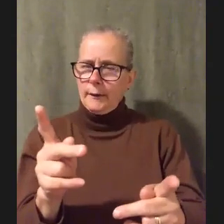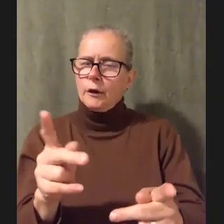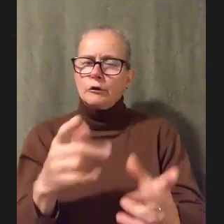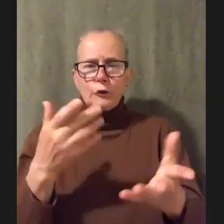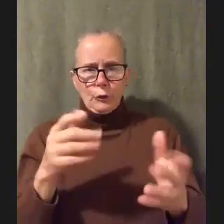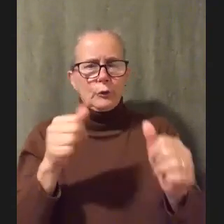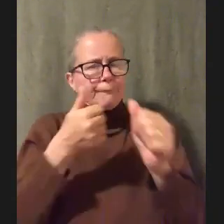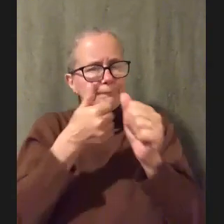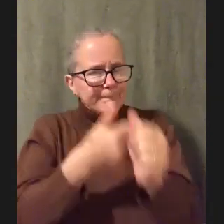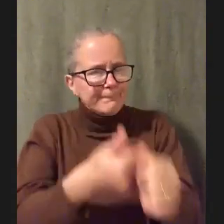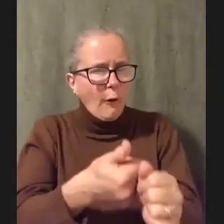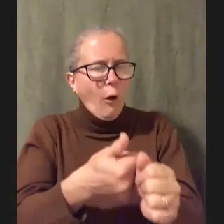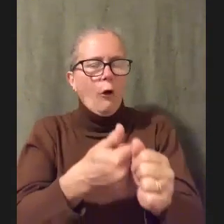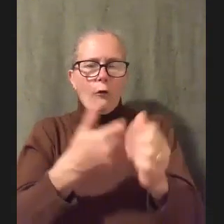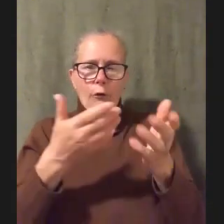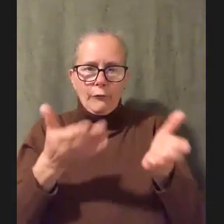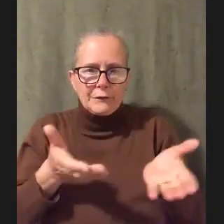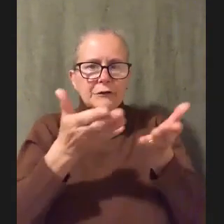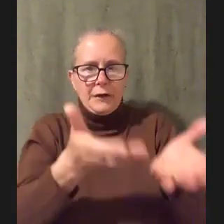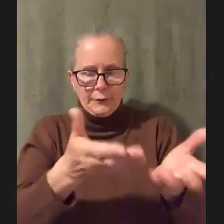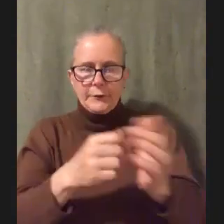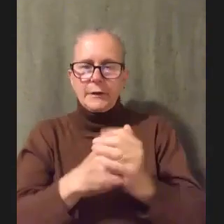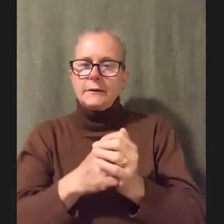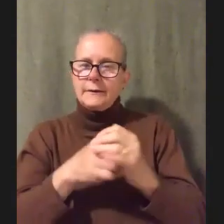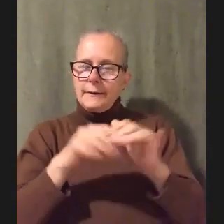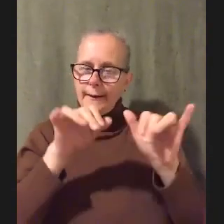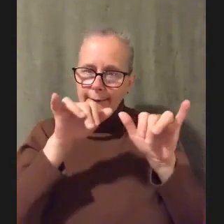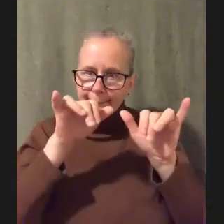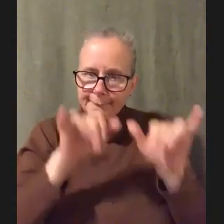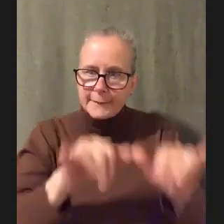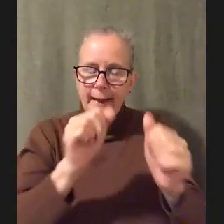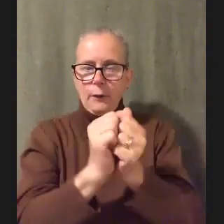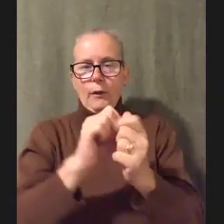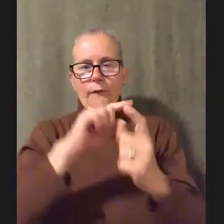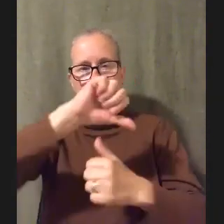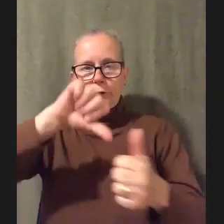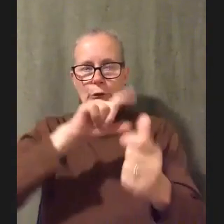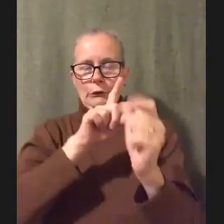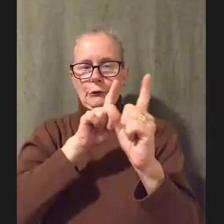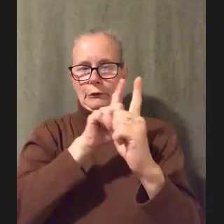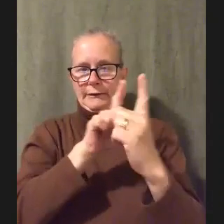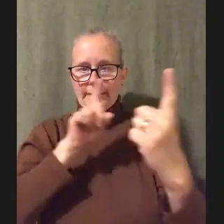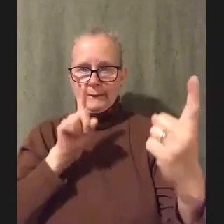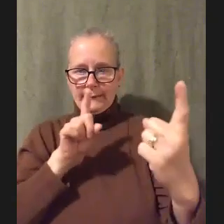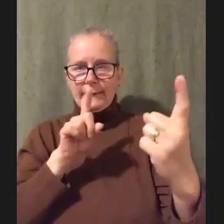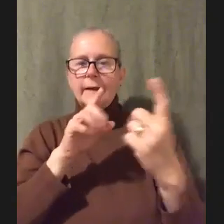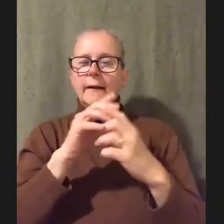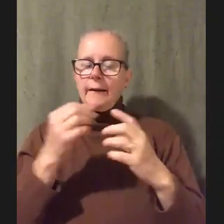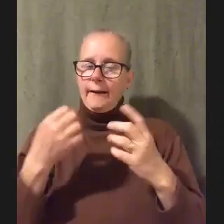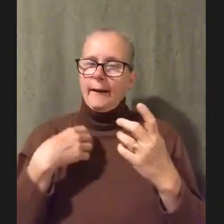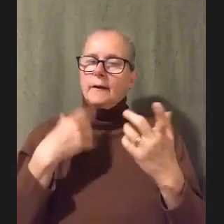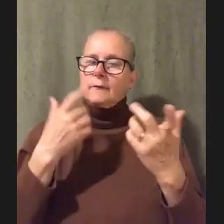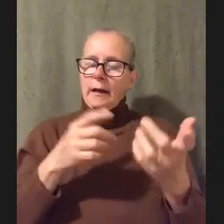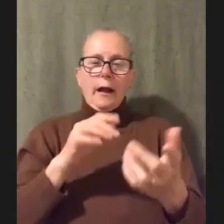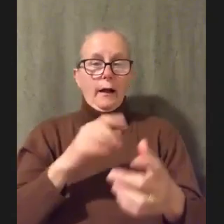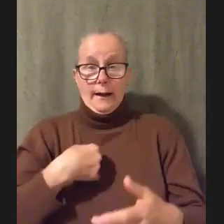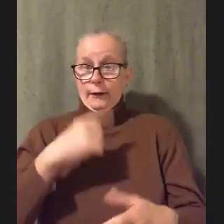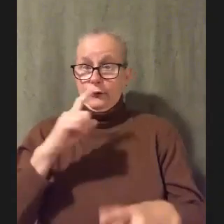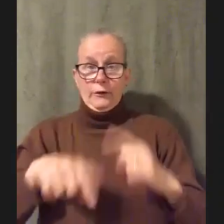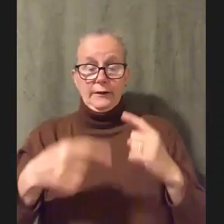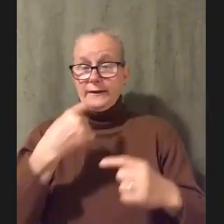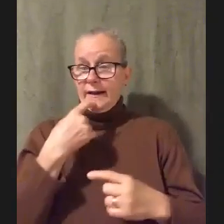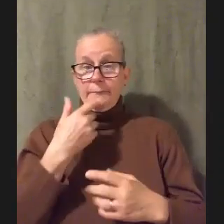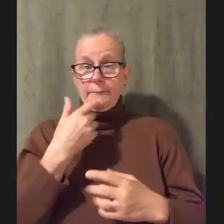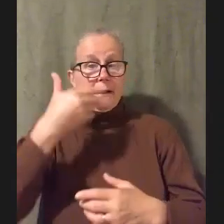abide on through this and stick with the social distancing, and couldn't state it better. So thank you very much